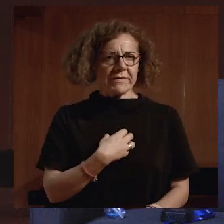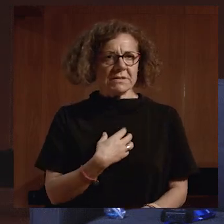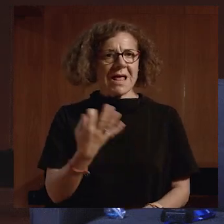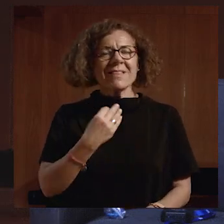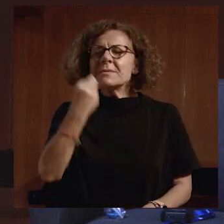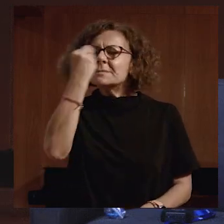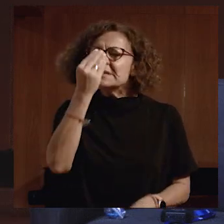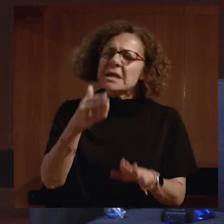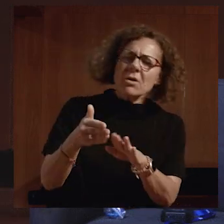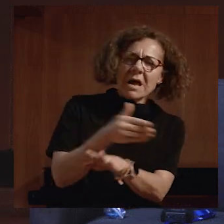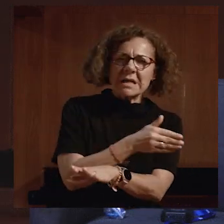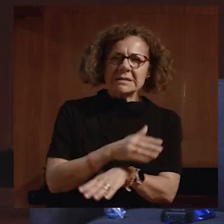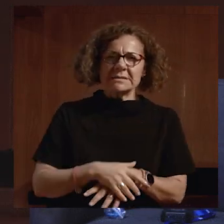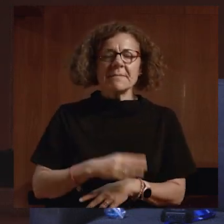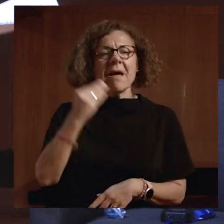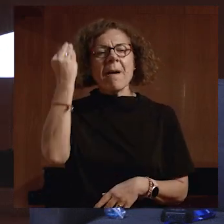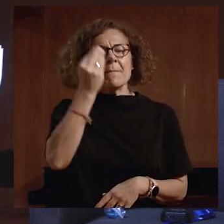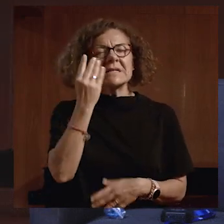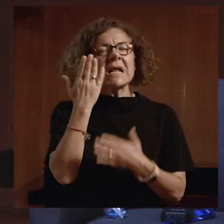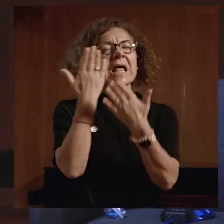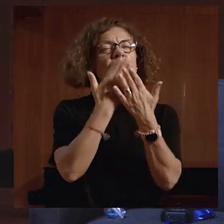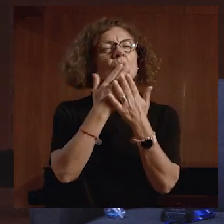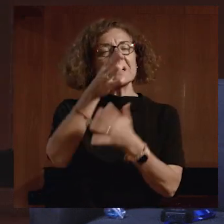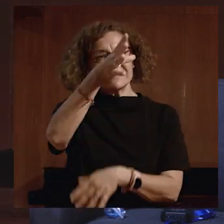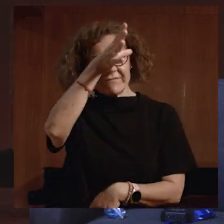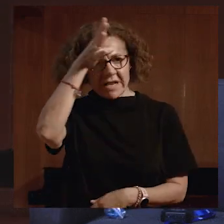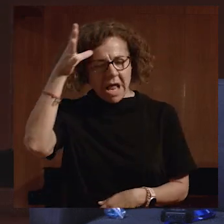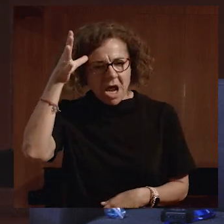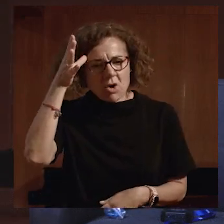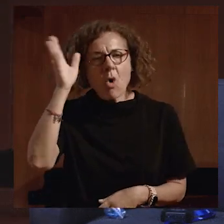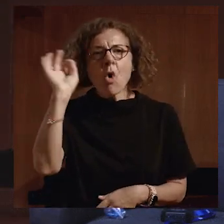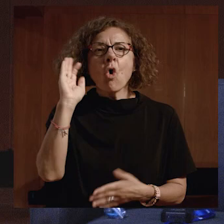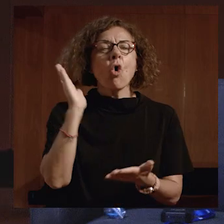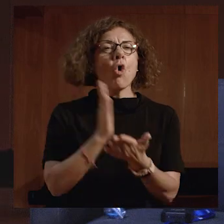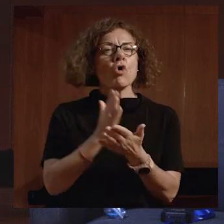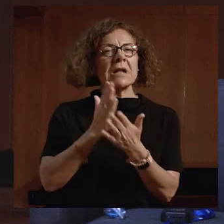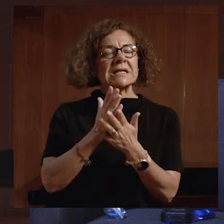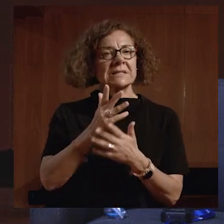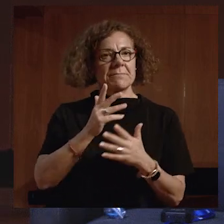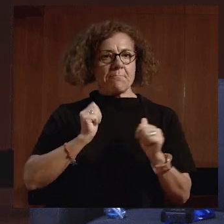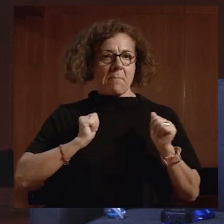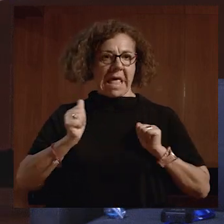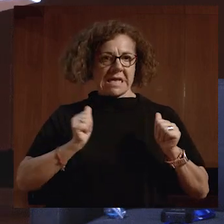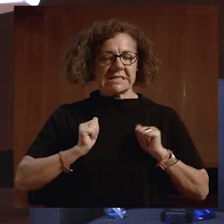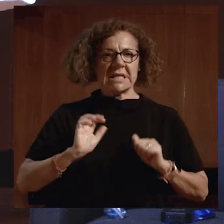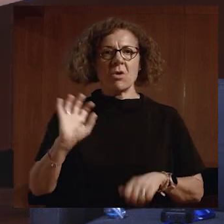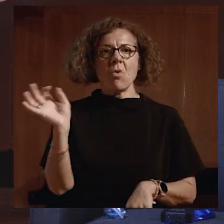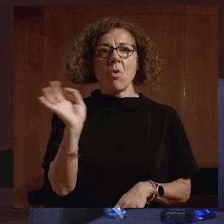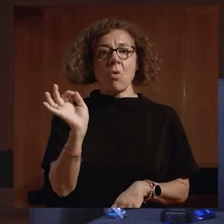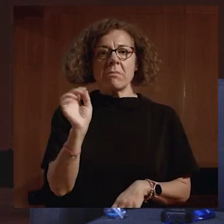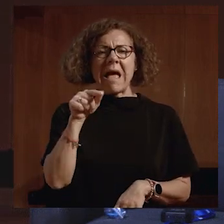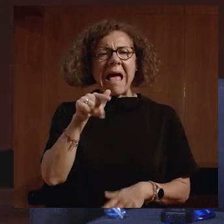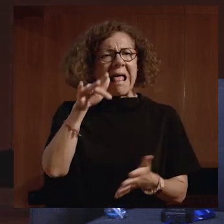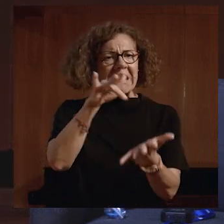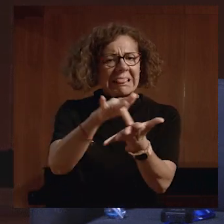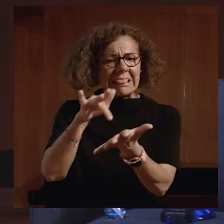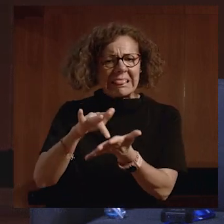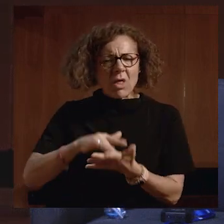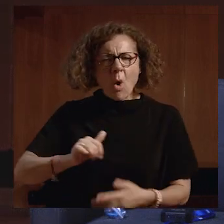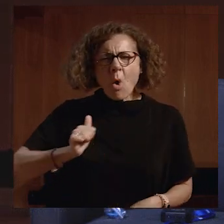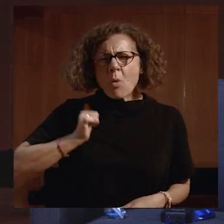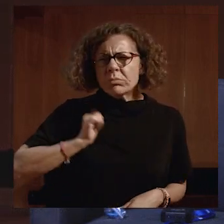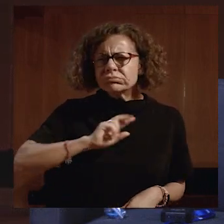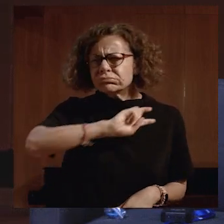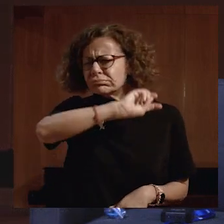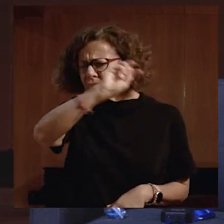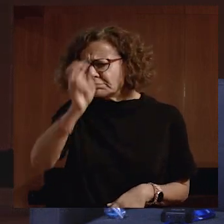classes, not just because of different teachers and different opportunities and performance opportunities you may get, but think of